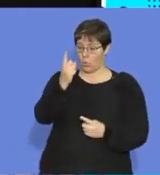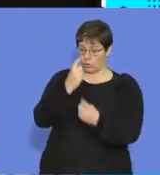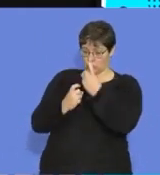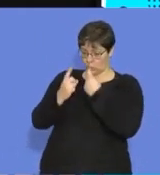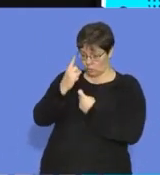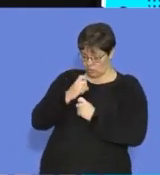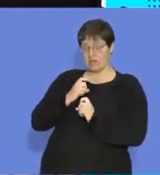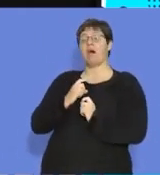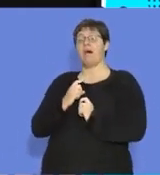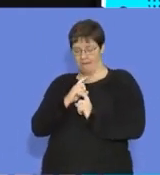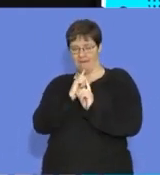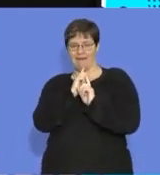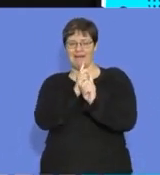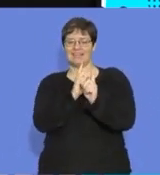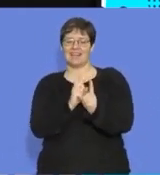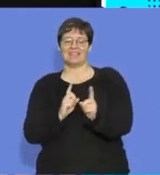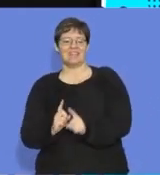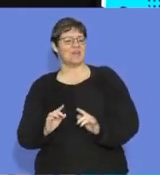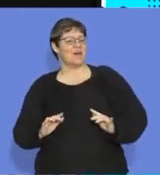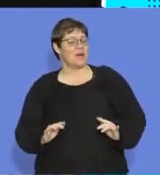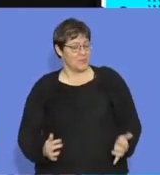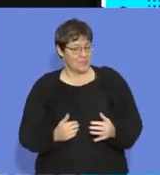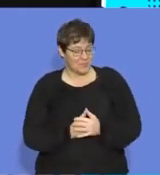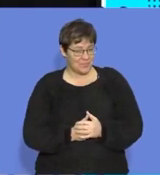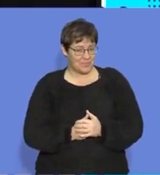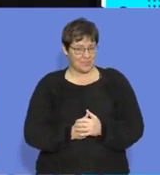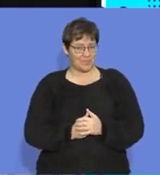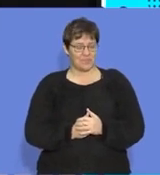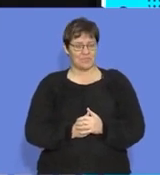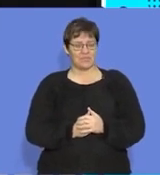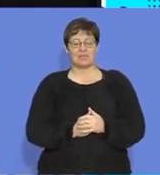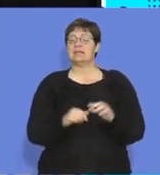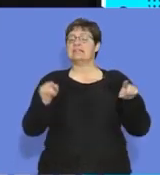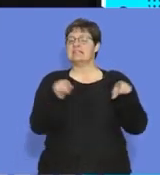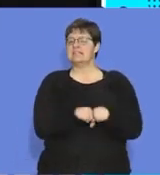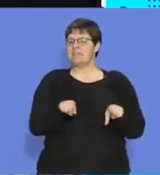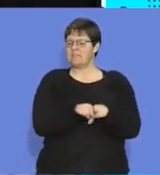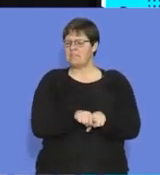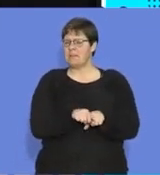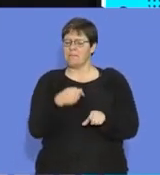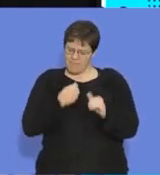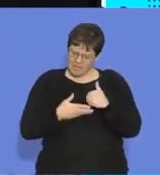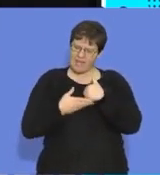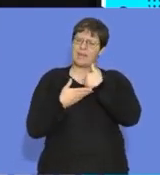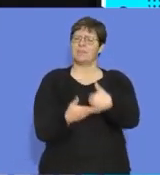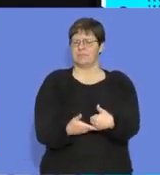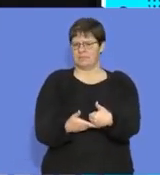specific questions that might be asked of you. I'm also going to try and help you